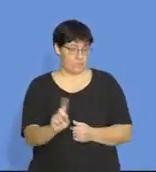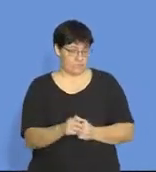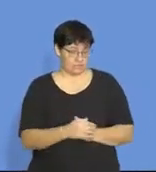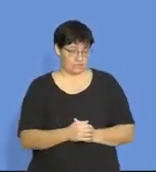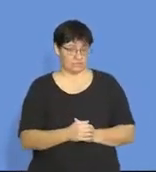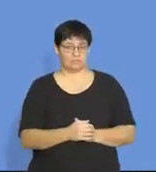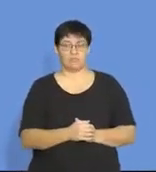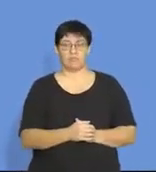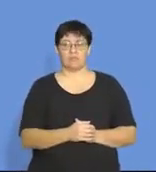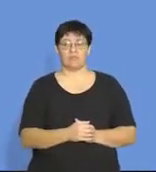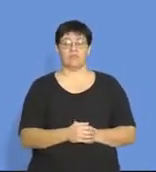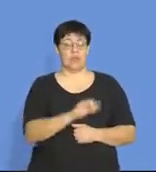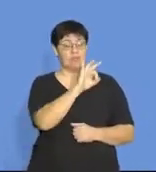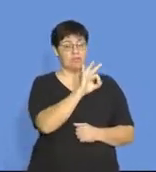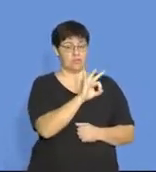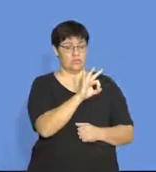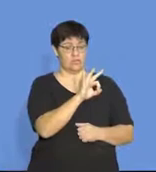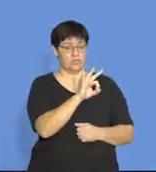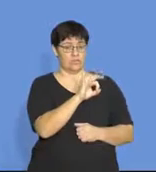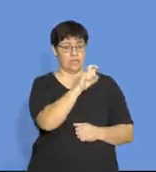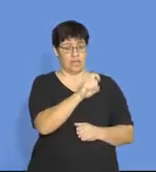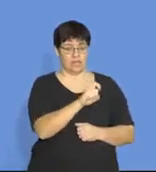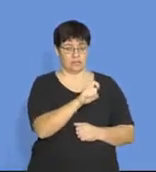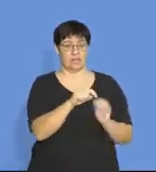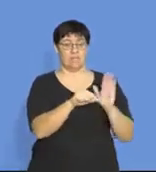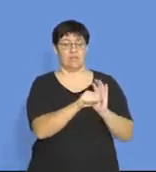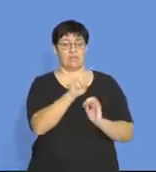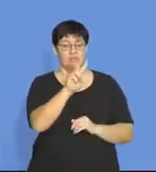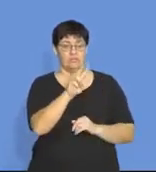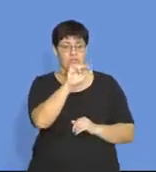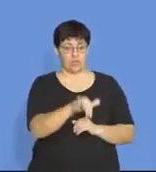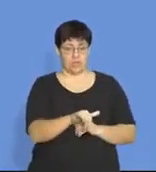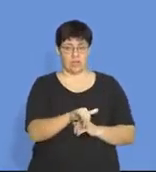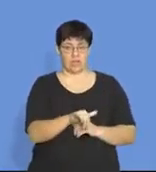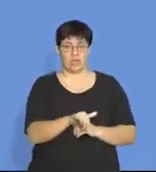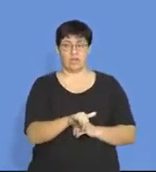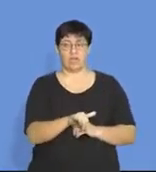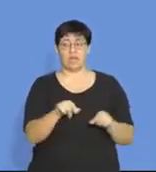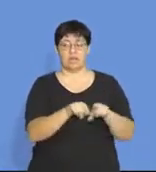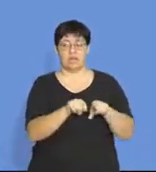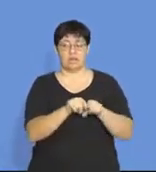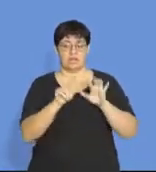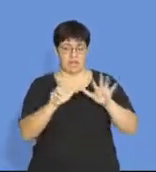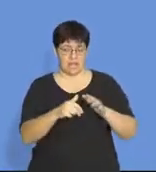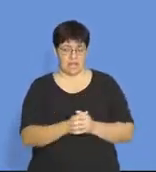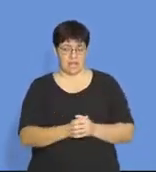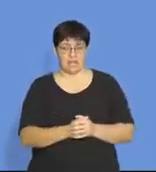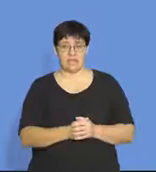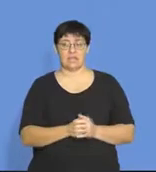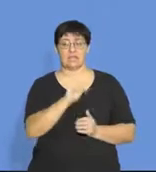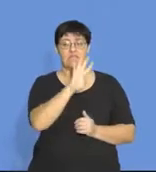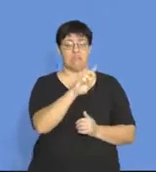equation, excuse me, it will be 3x minus 2y equal to 8. It will